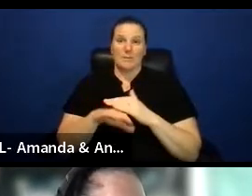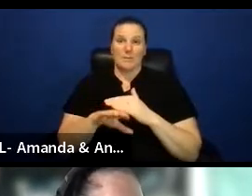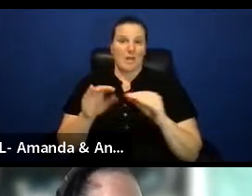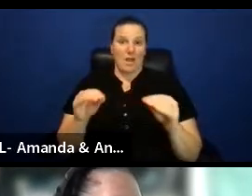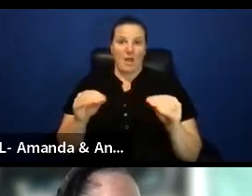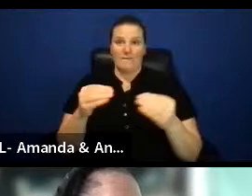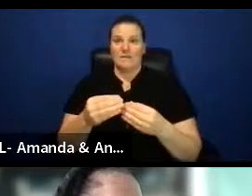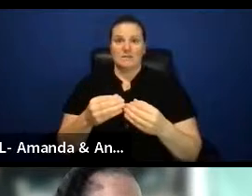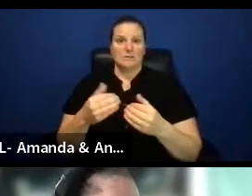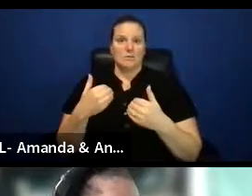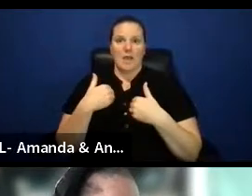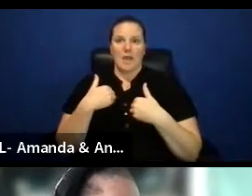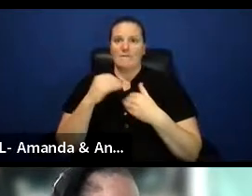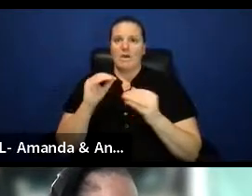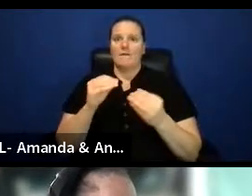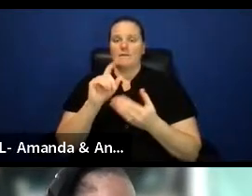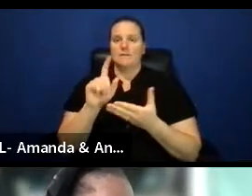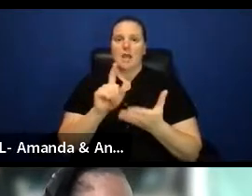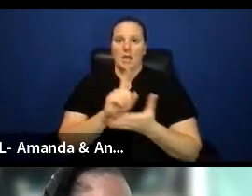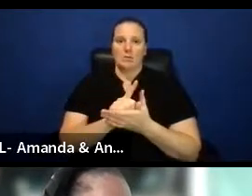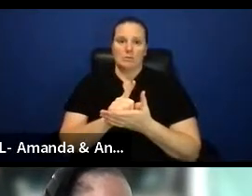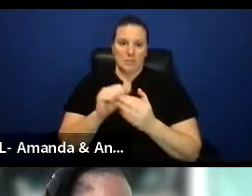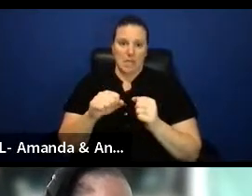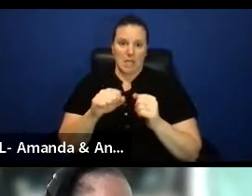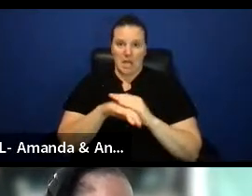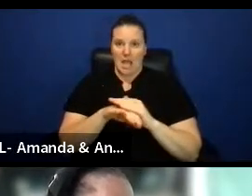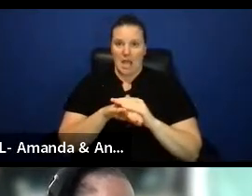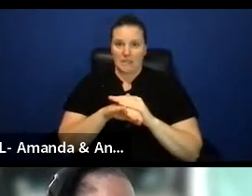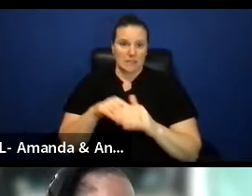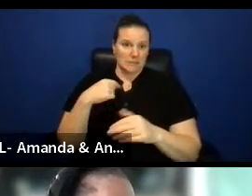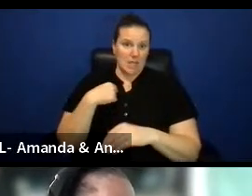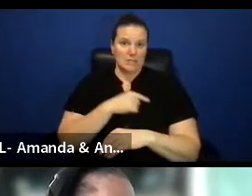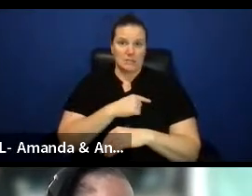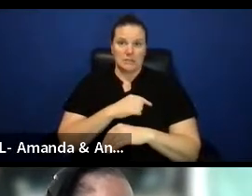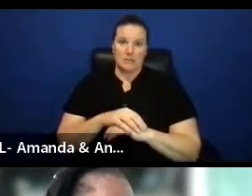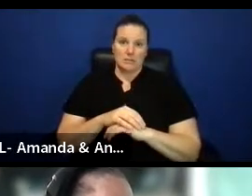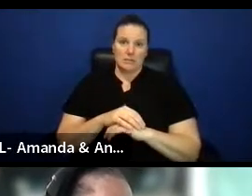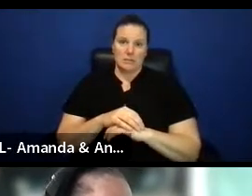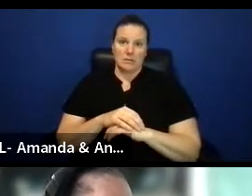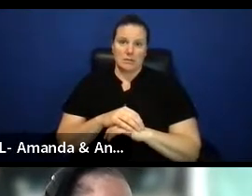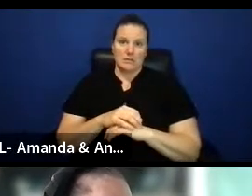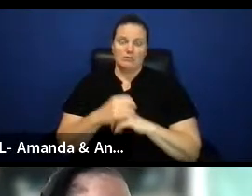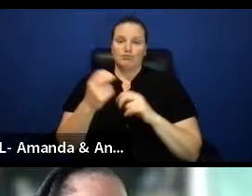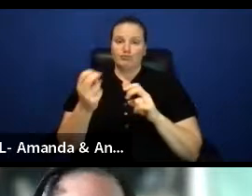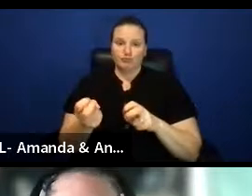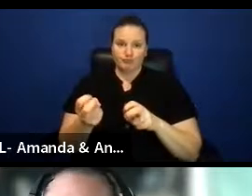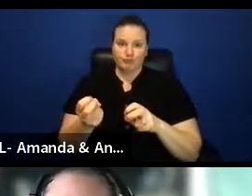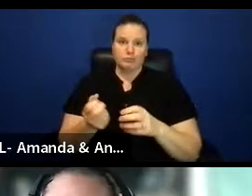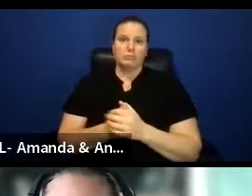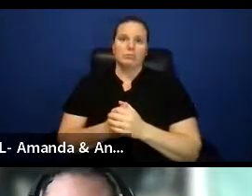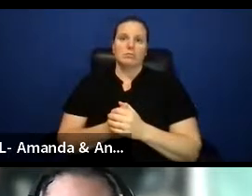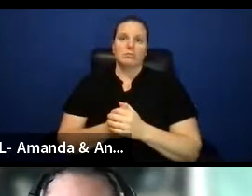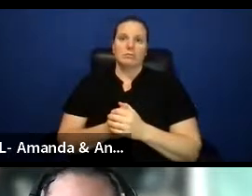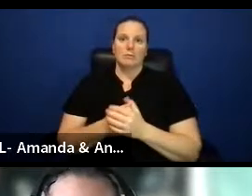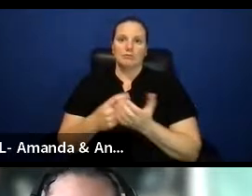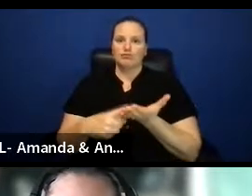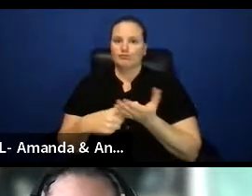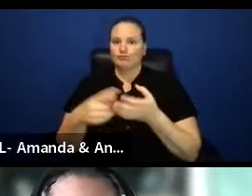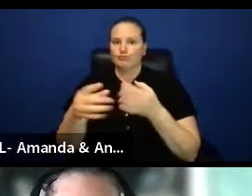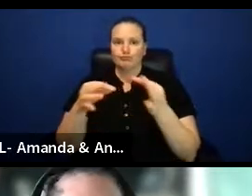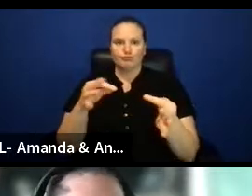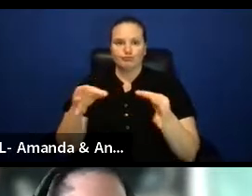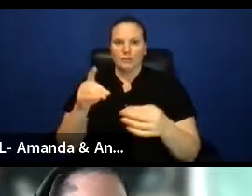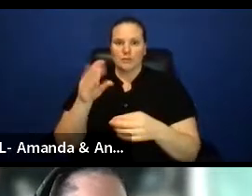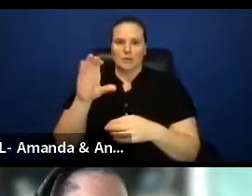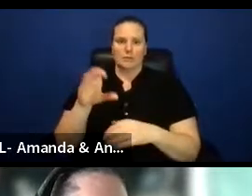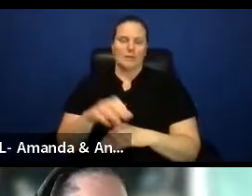office, we have office hours that they can access us and come in and sit down and walk through that document. And I know